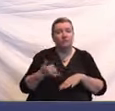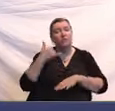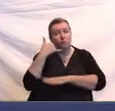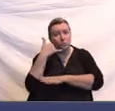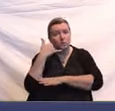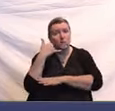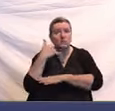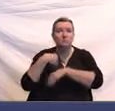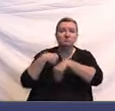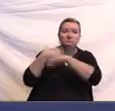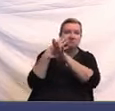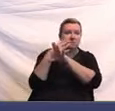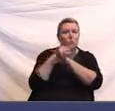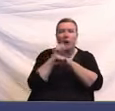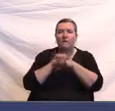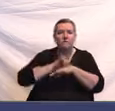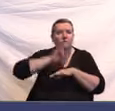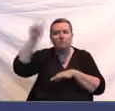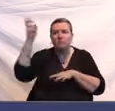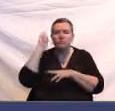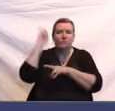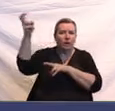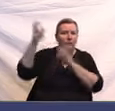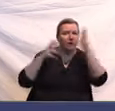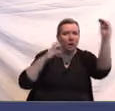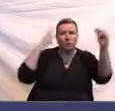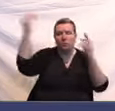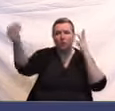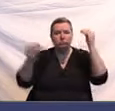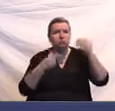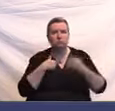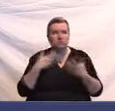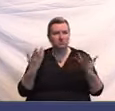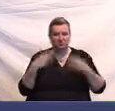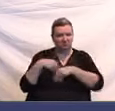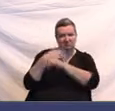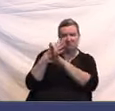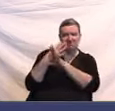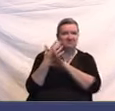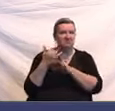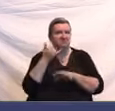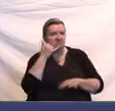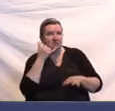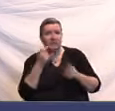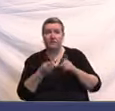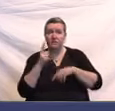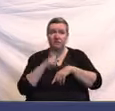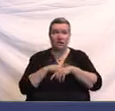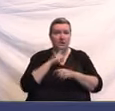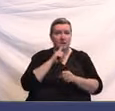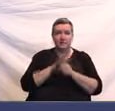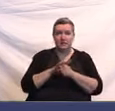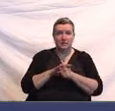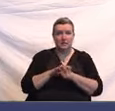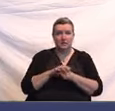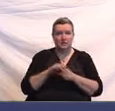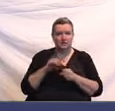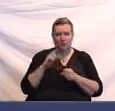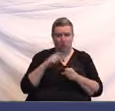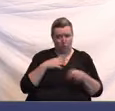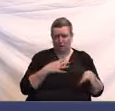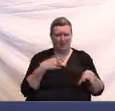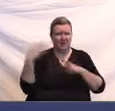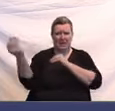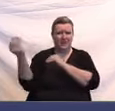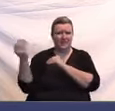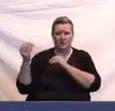virtually, Zooms. And so I committed the first time around. I wasn't going to leave and turn my back on New